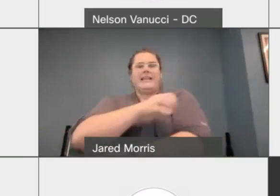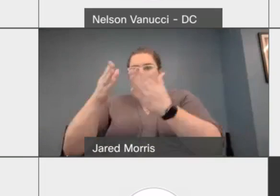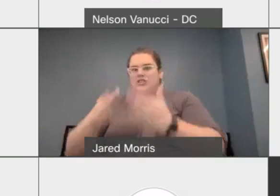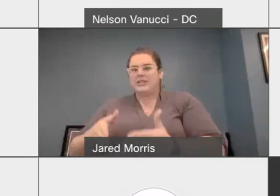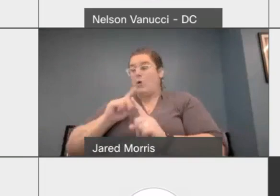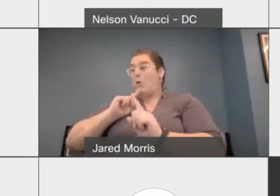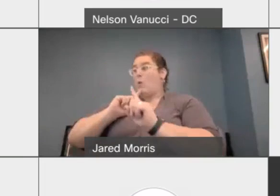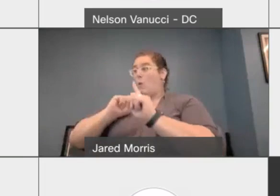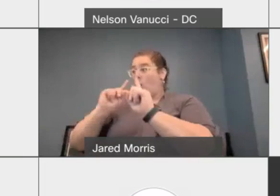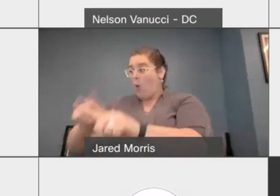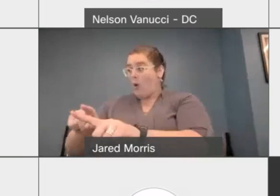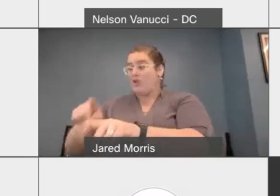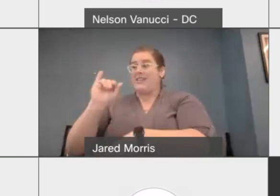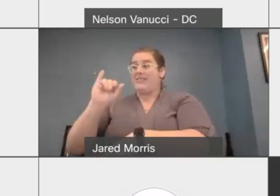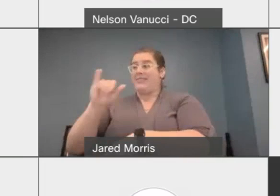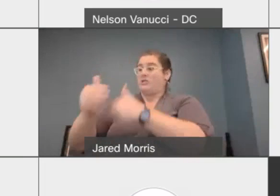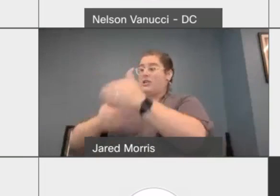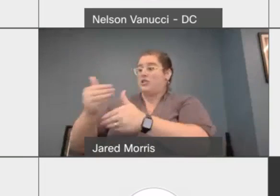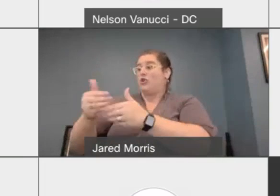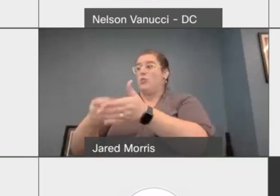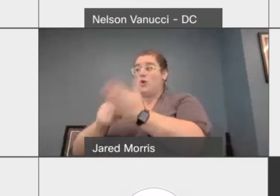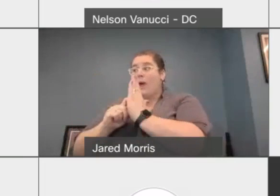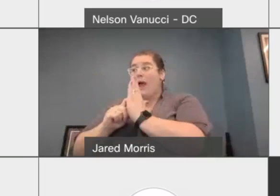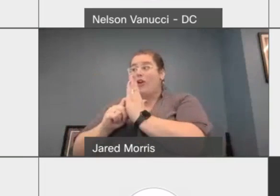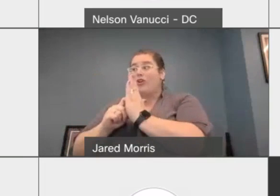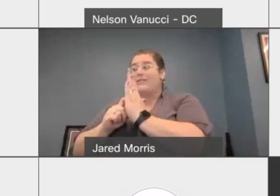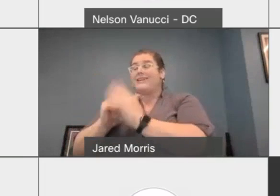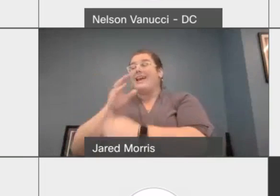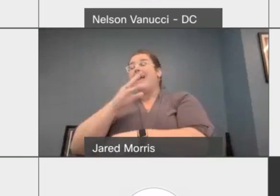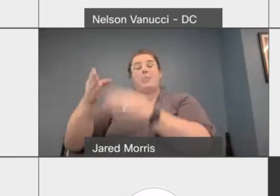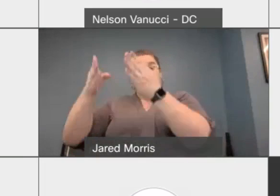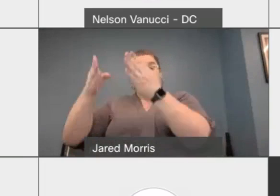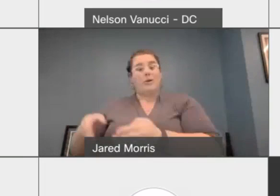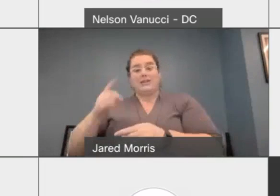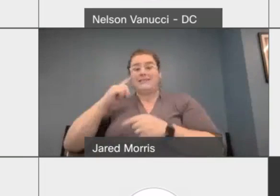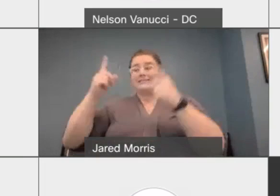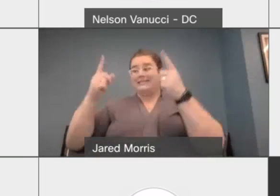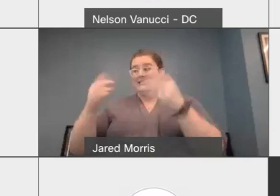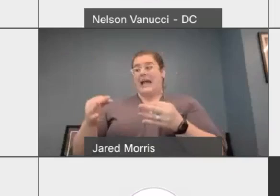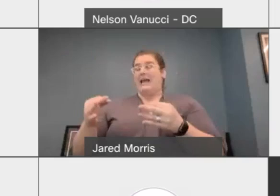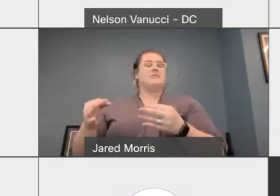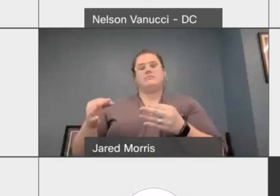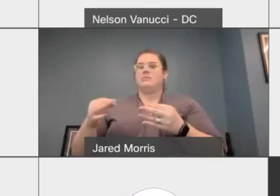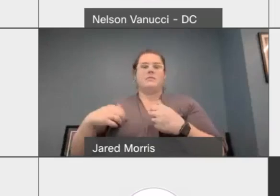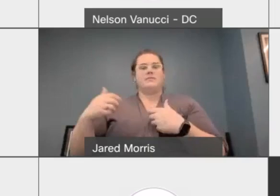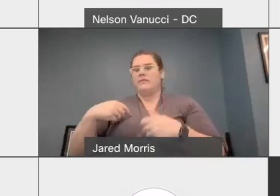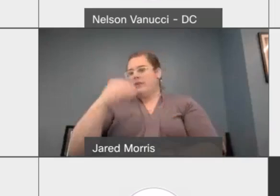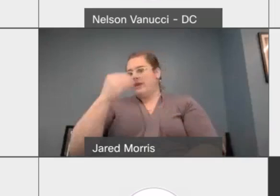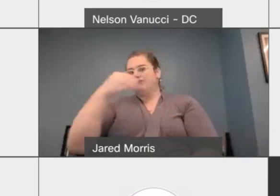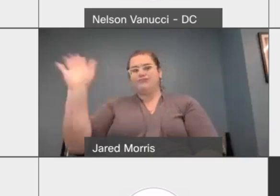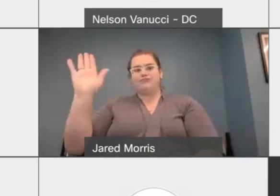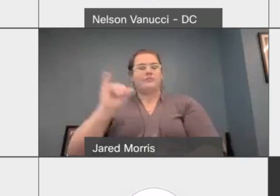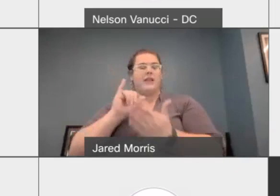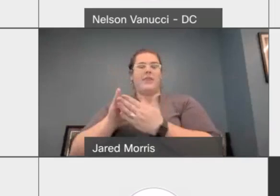person, and the person has chosen not to adhere to that particular order, which is their